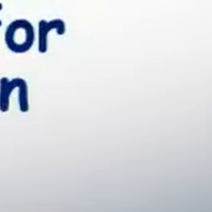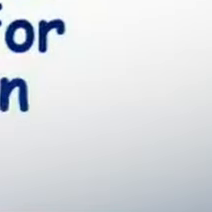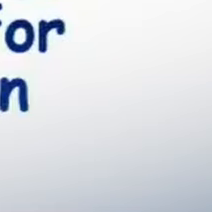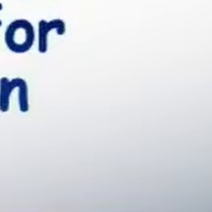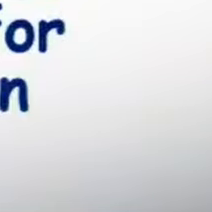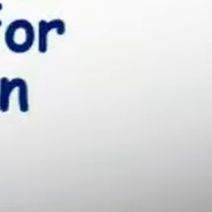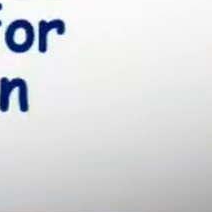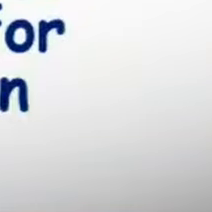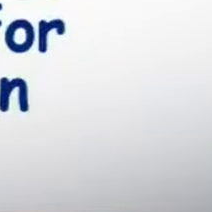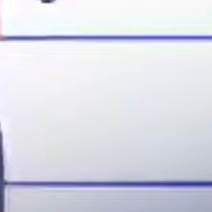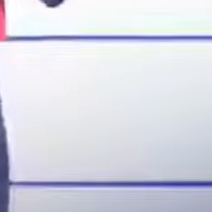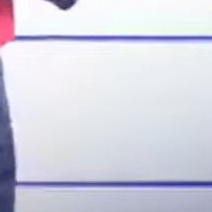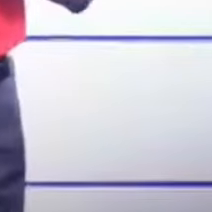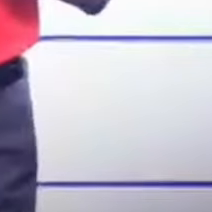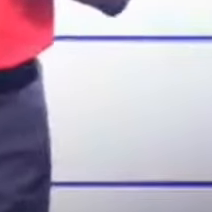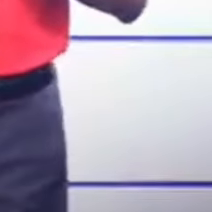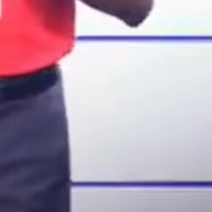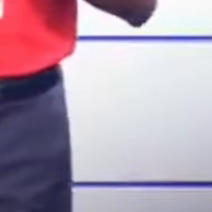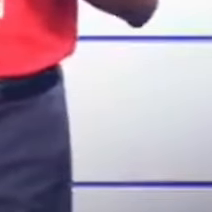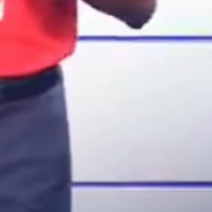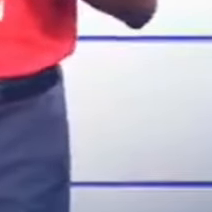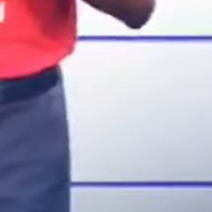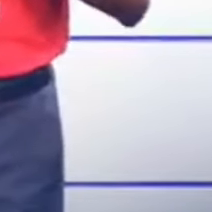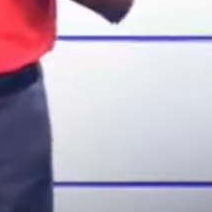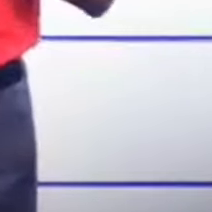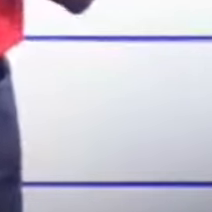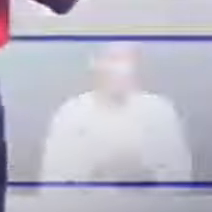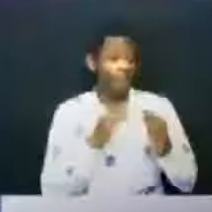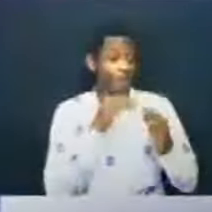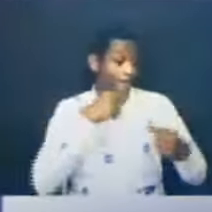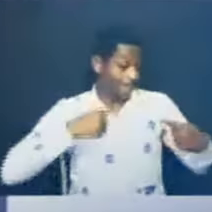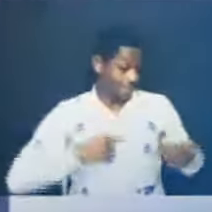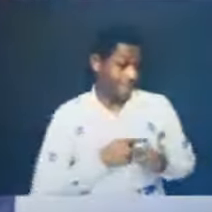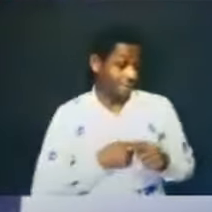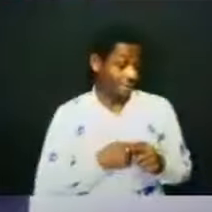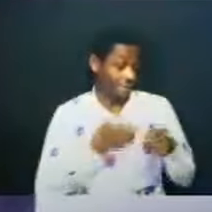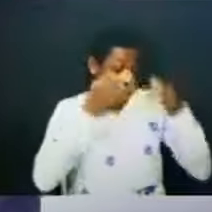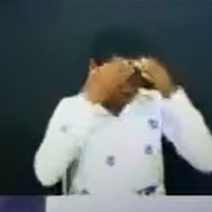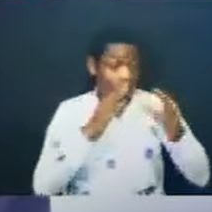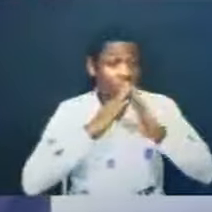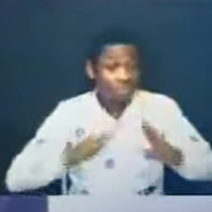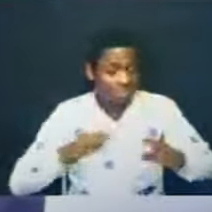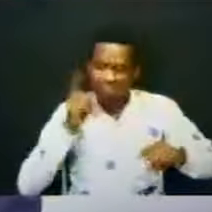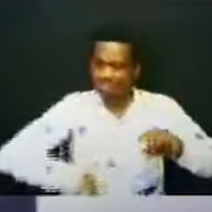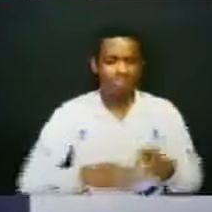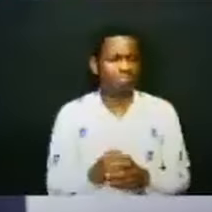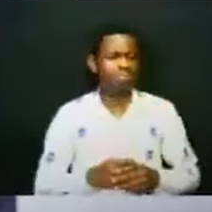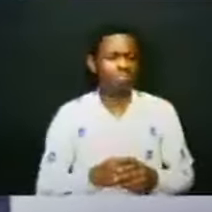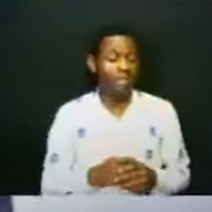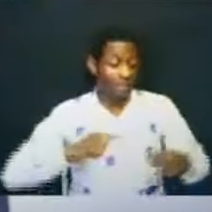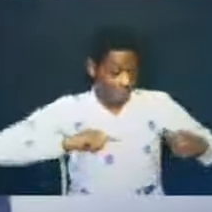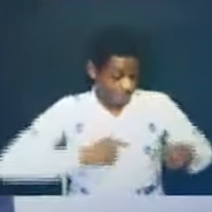doesn't. It doesn't. As long as one party is bitter, it doesn't